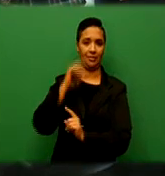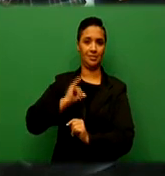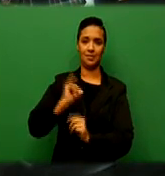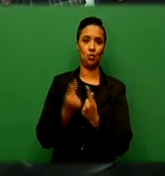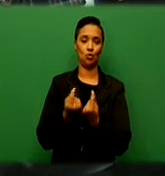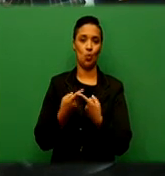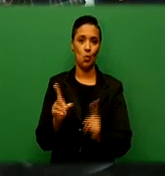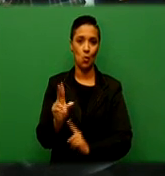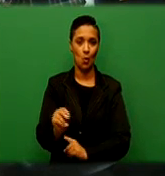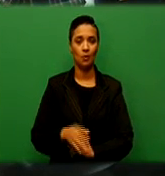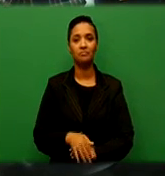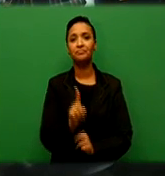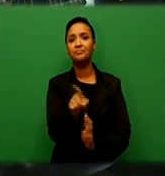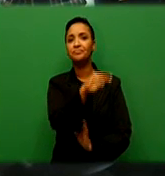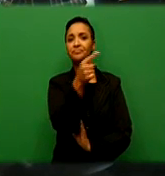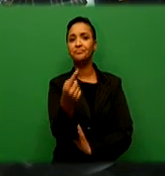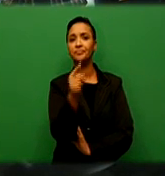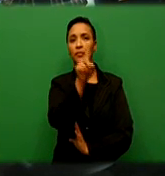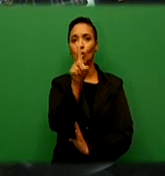A question from Reuters.